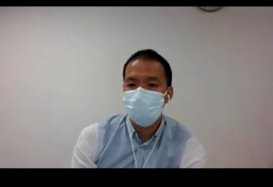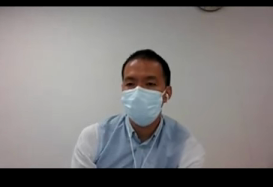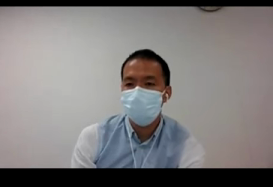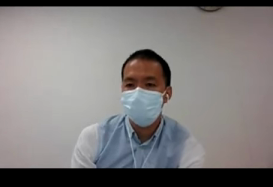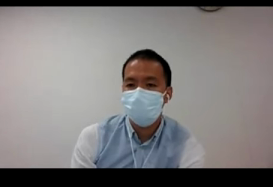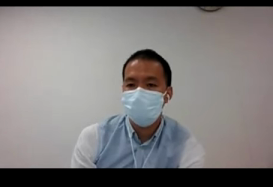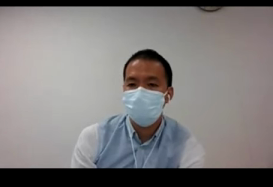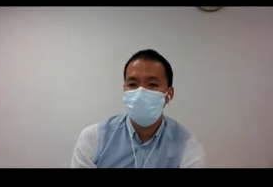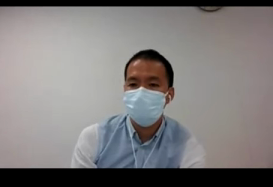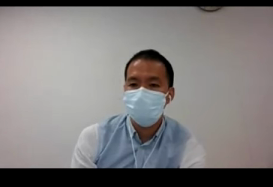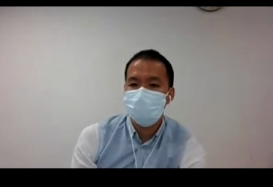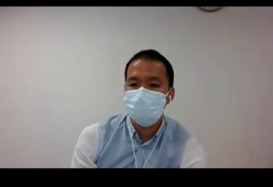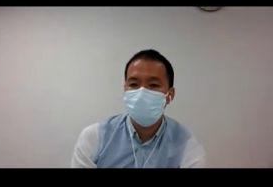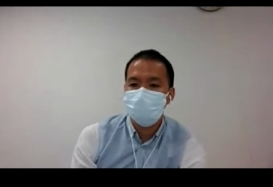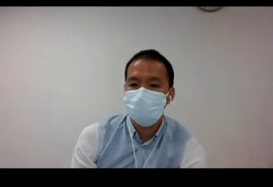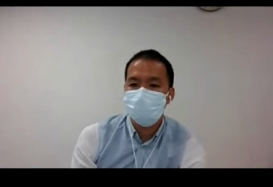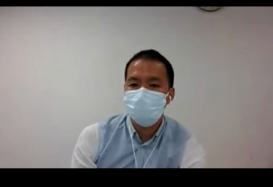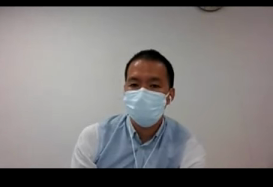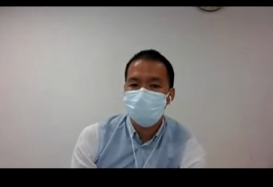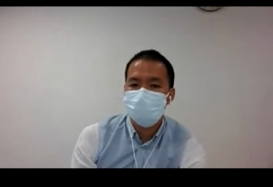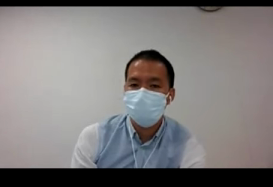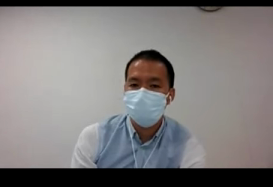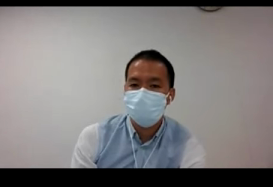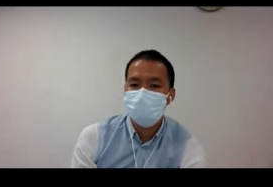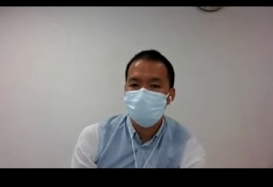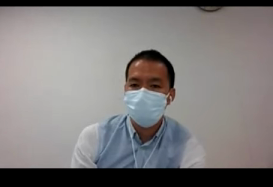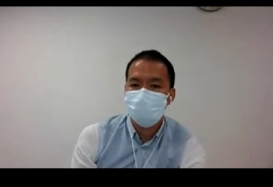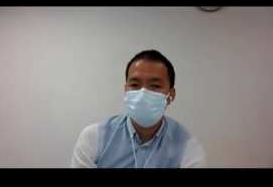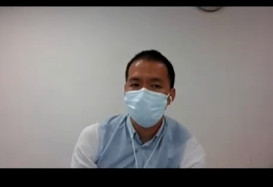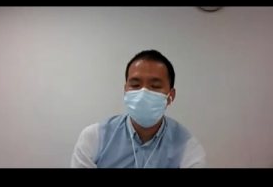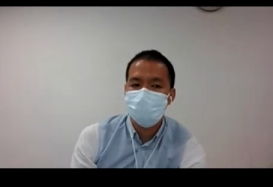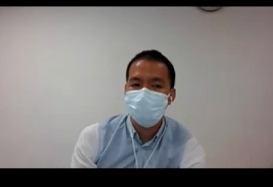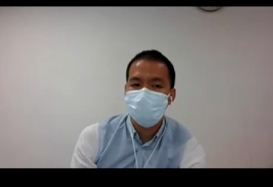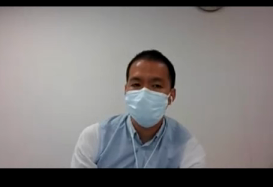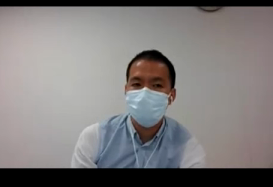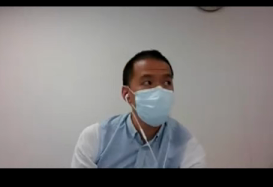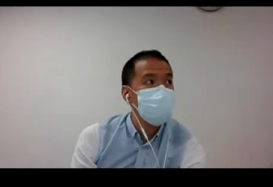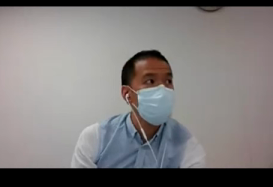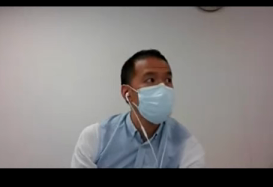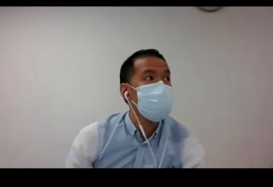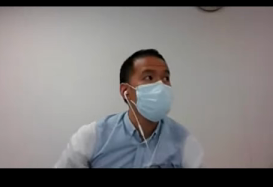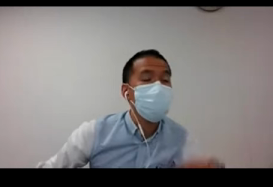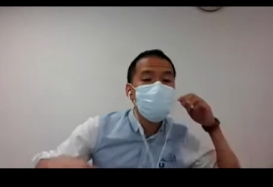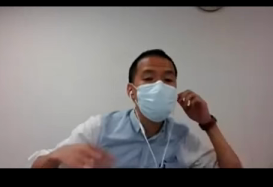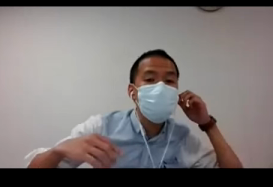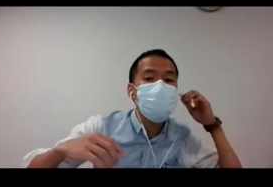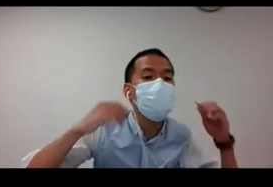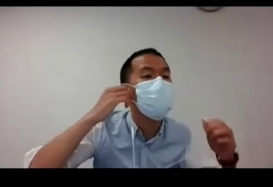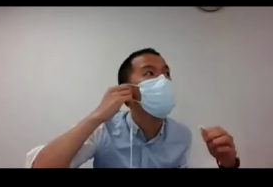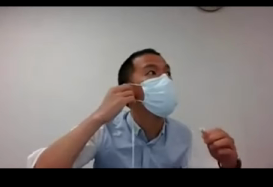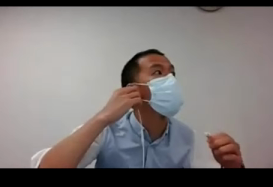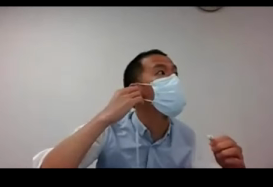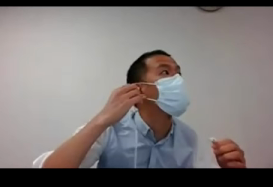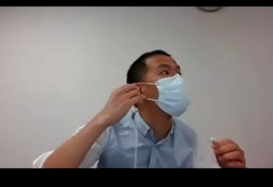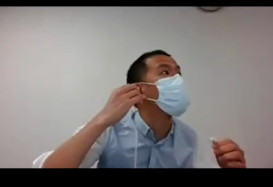the circle. So within WHO, there's divisions. So you'll all be familiar, I'm